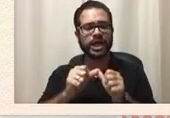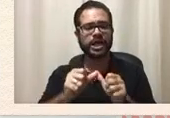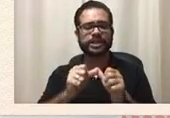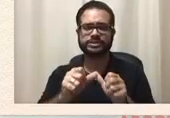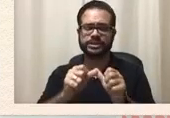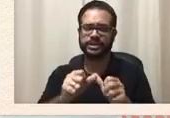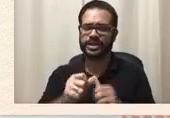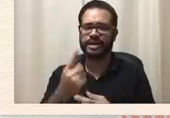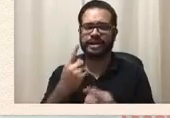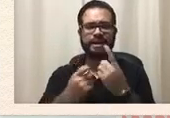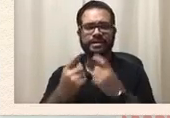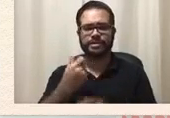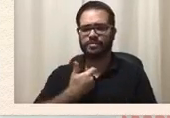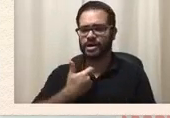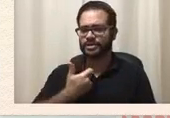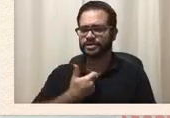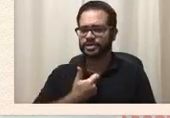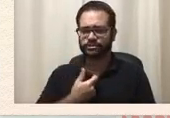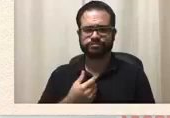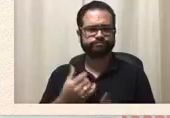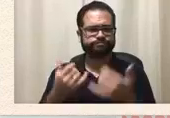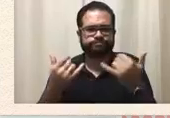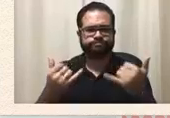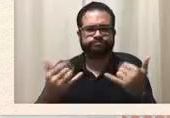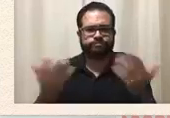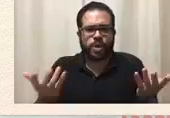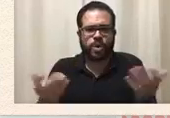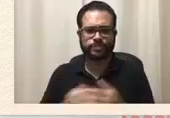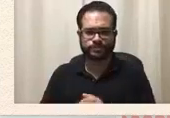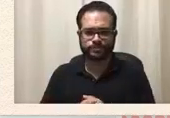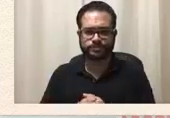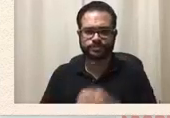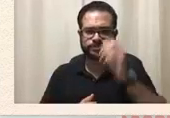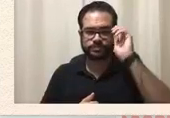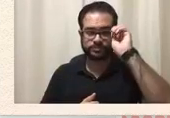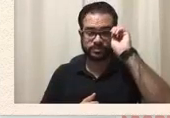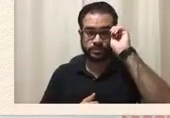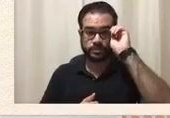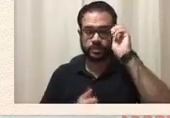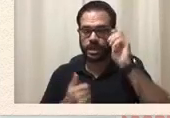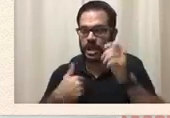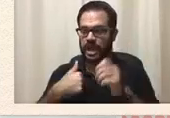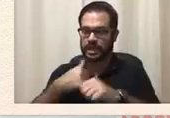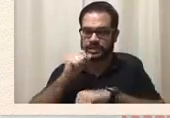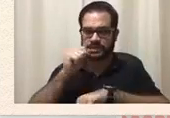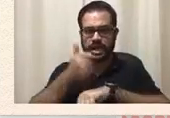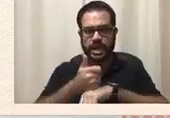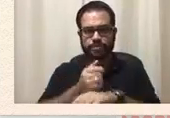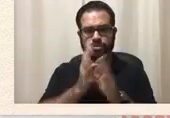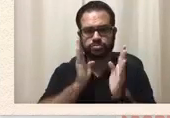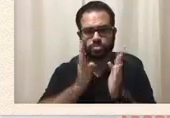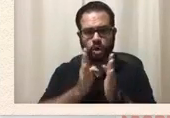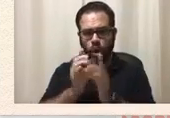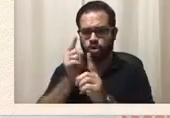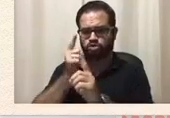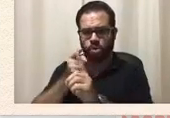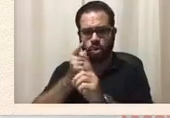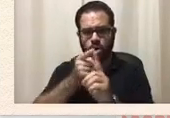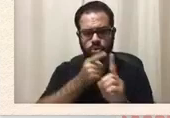now what? By setting little goals that could be and would be